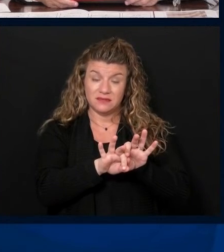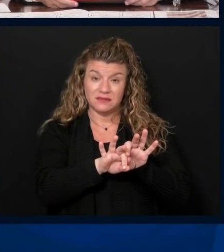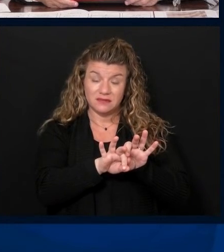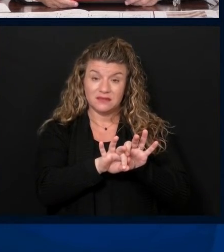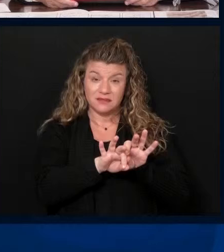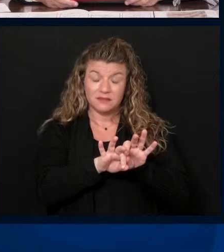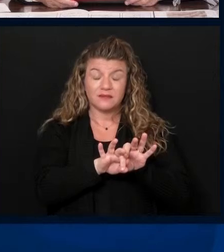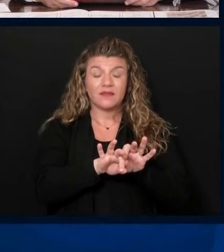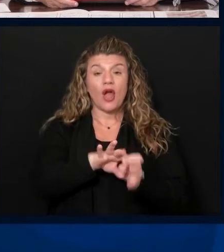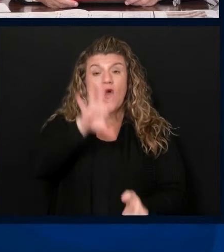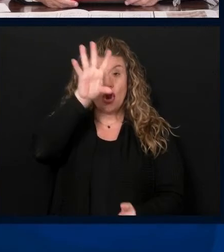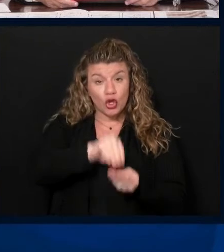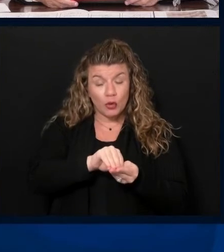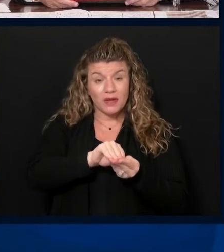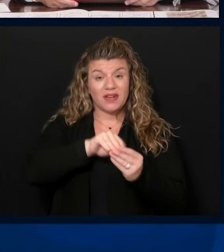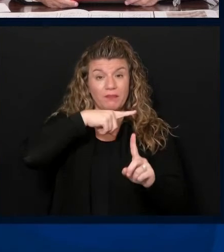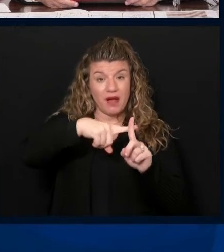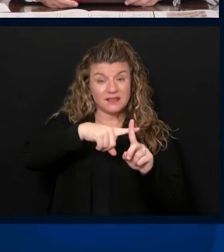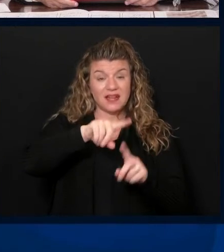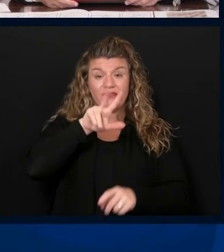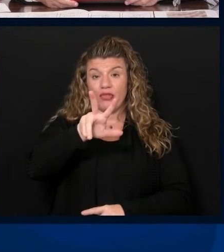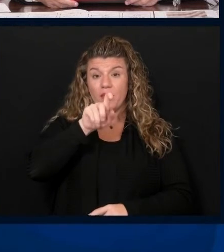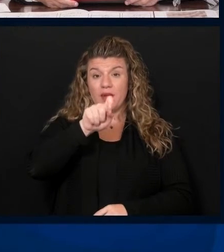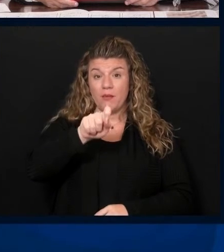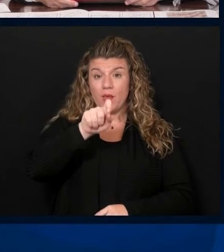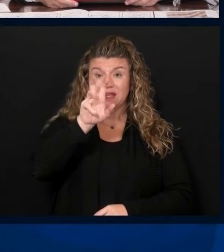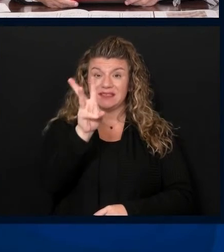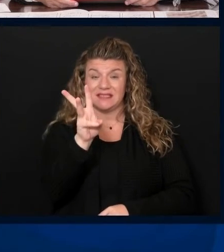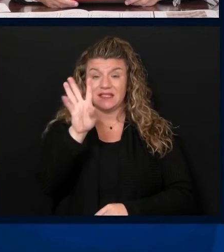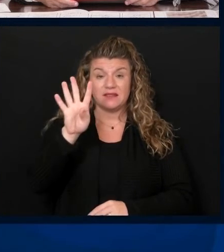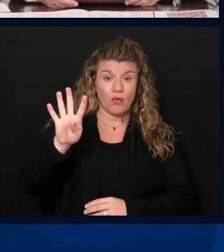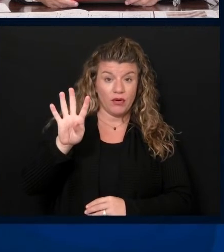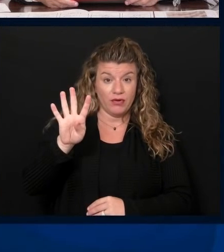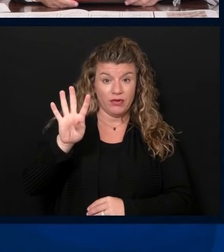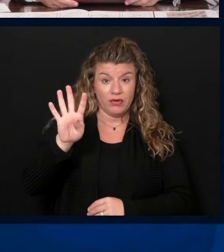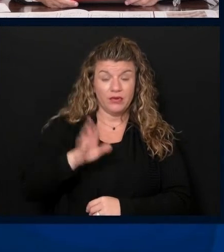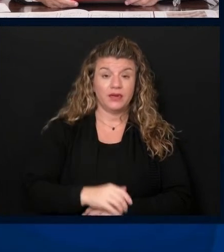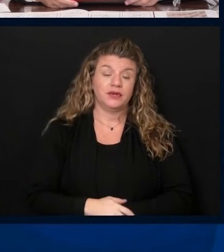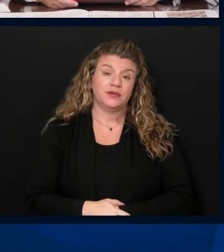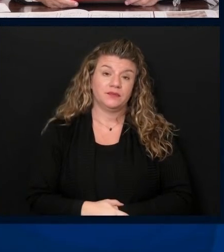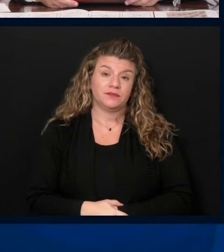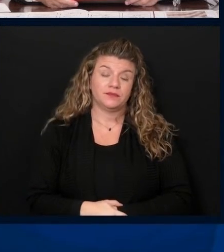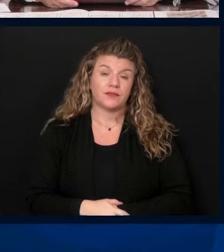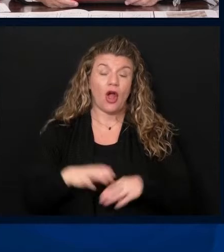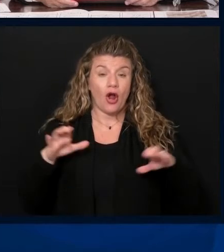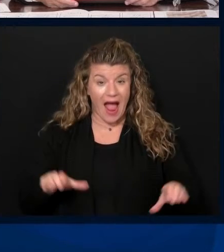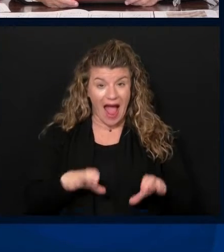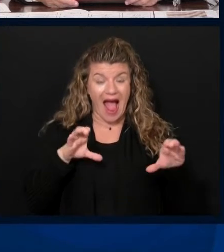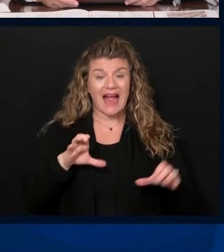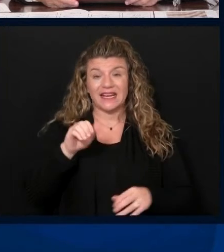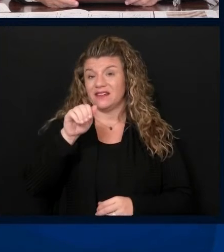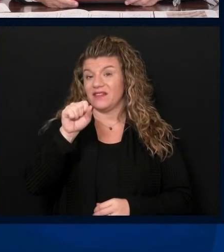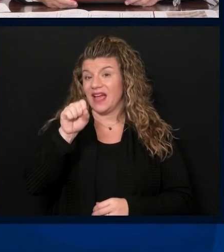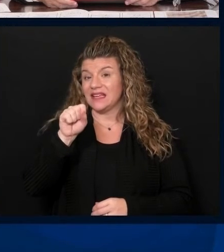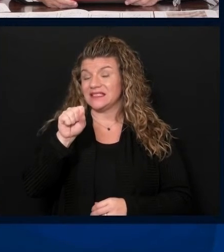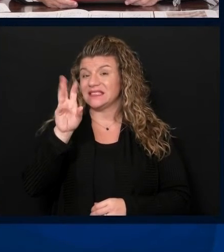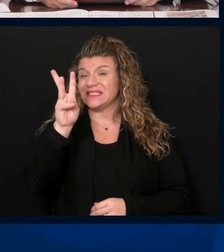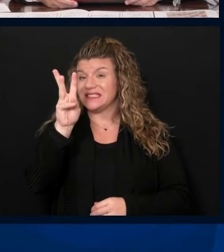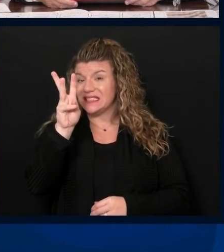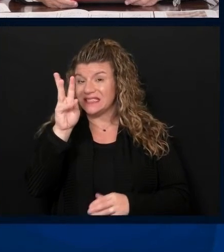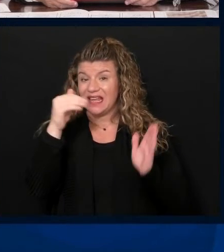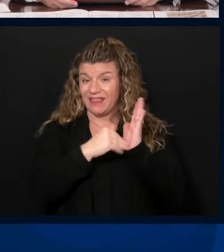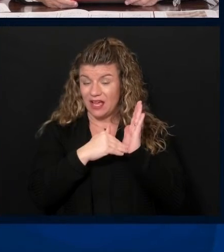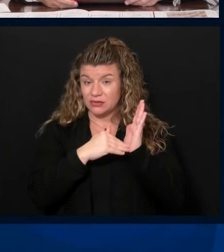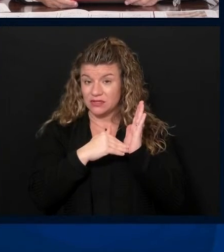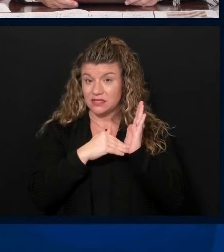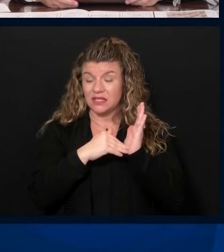Our cumulative positive is at 3.64. Our active cases are